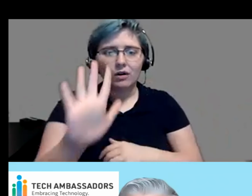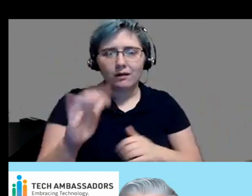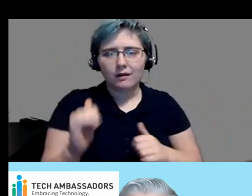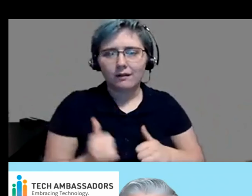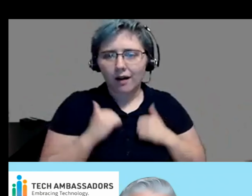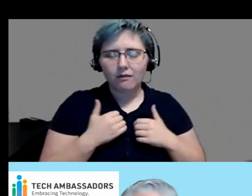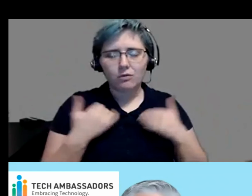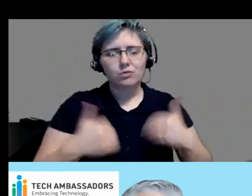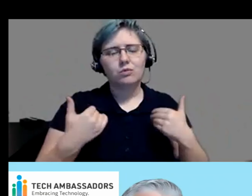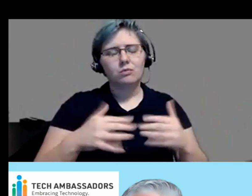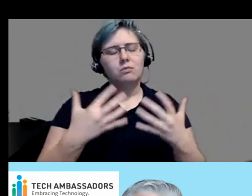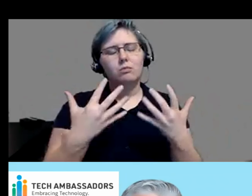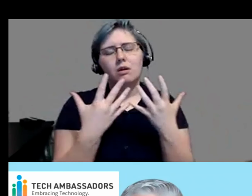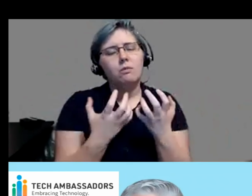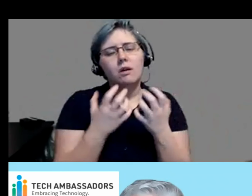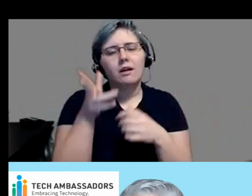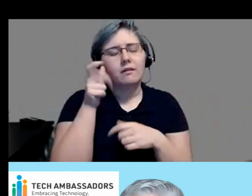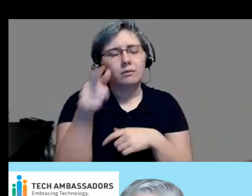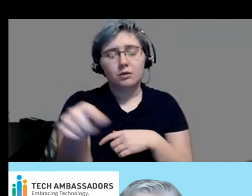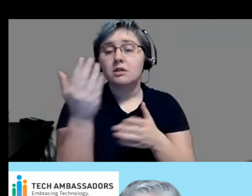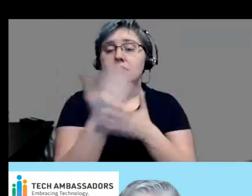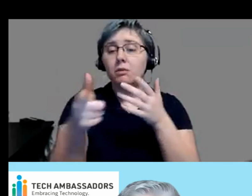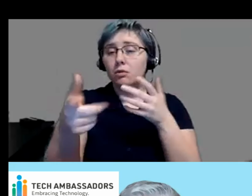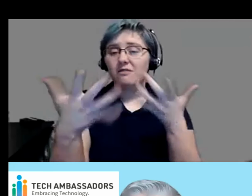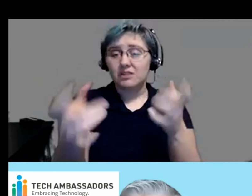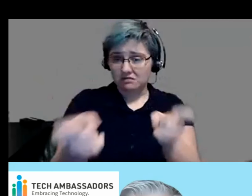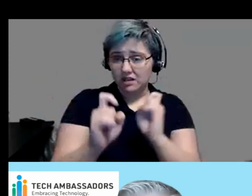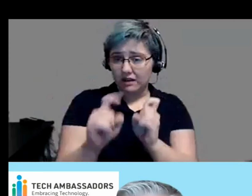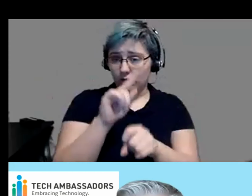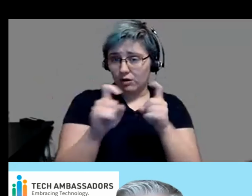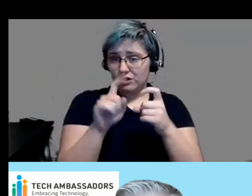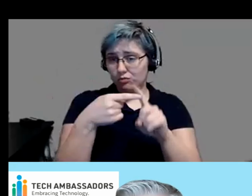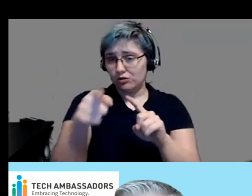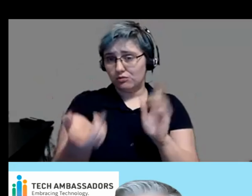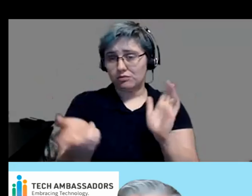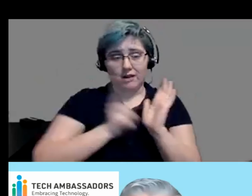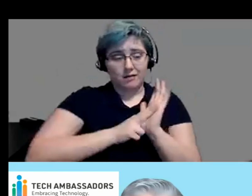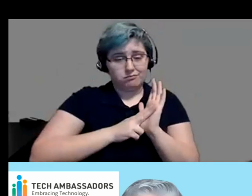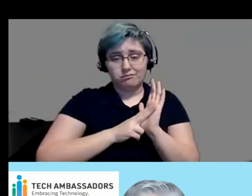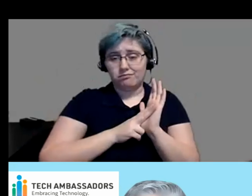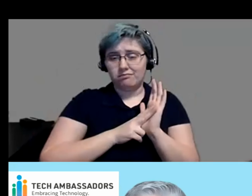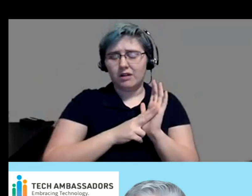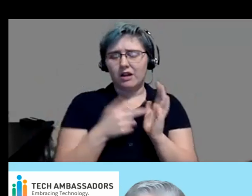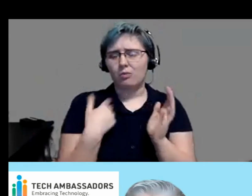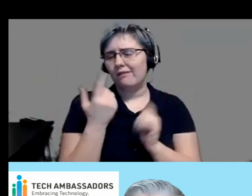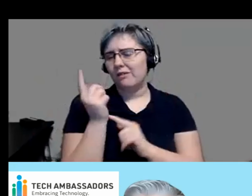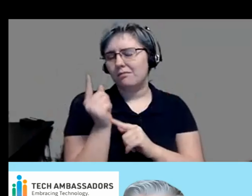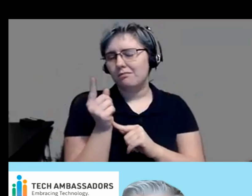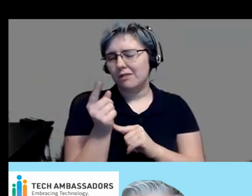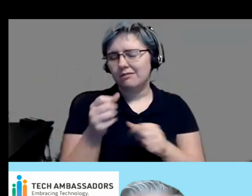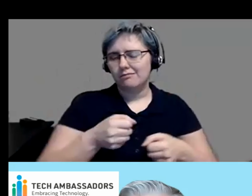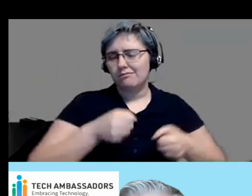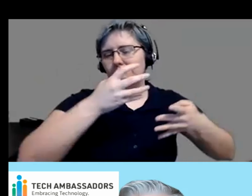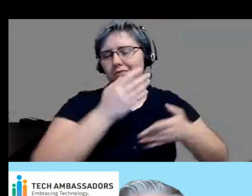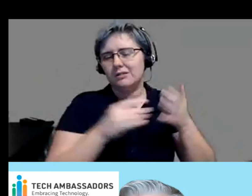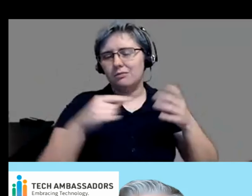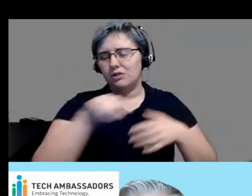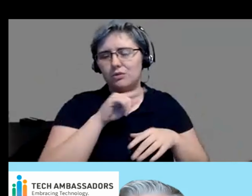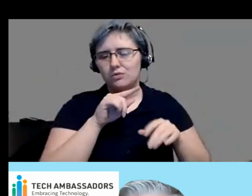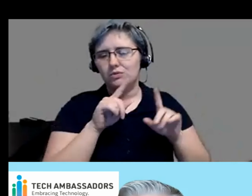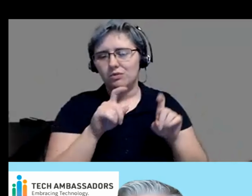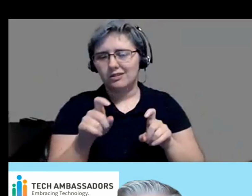love to hear from you. Some of you wrote some questions in when you're registered, and we'll take a minute and bring those up as